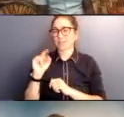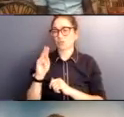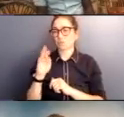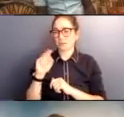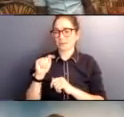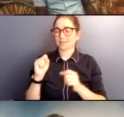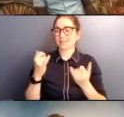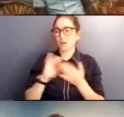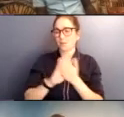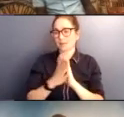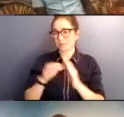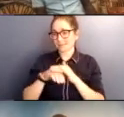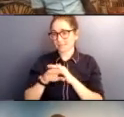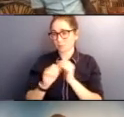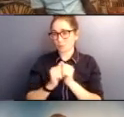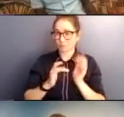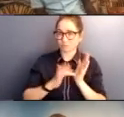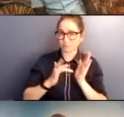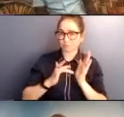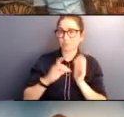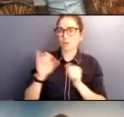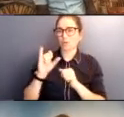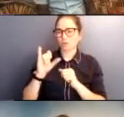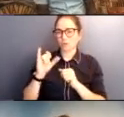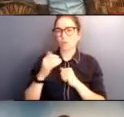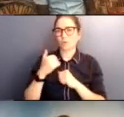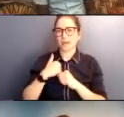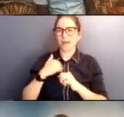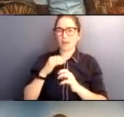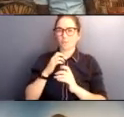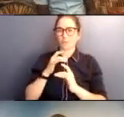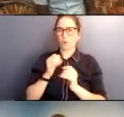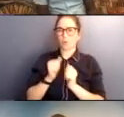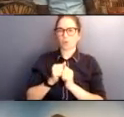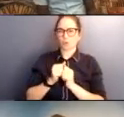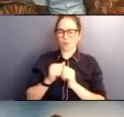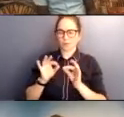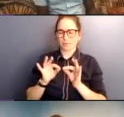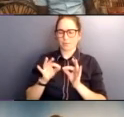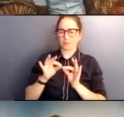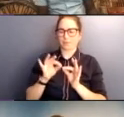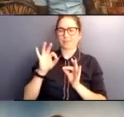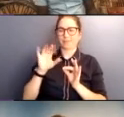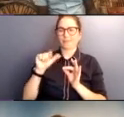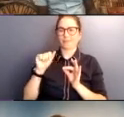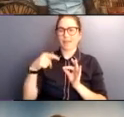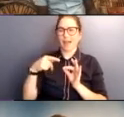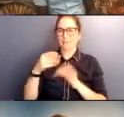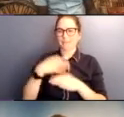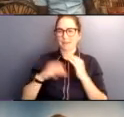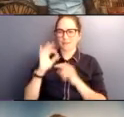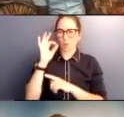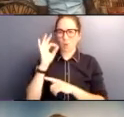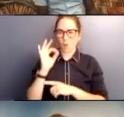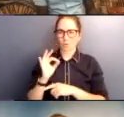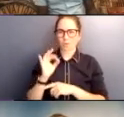button. There are also recorders with flaps instead of holes, and movable sections, making